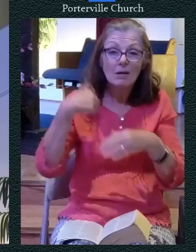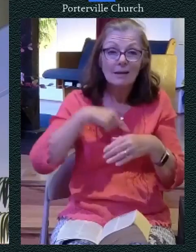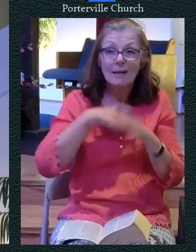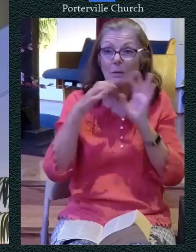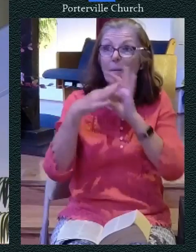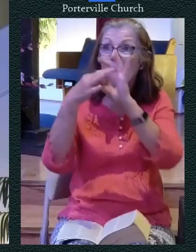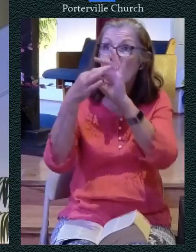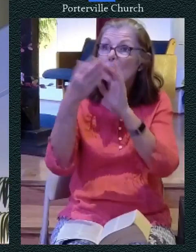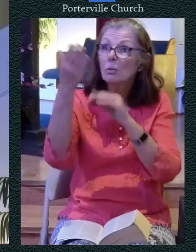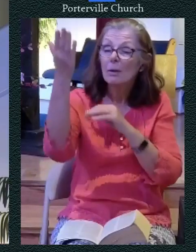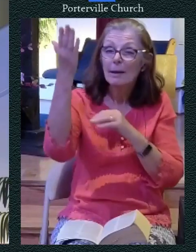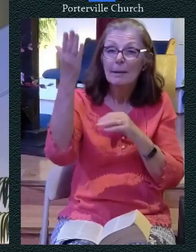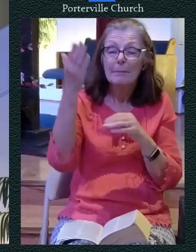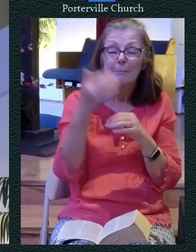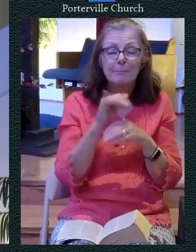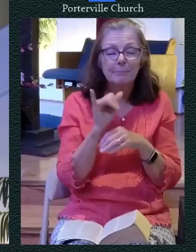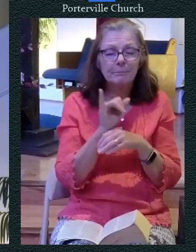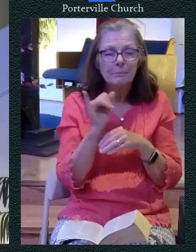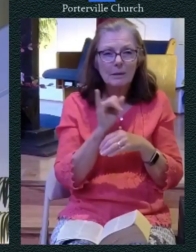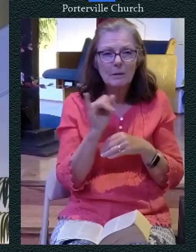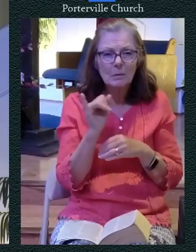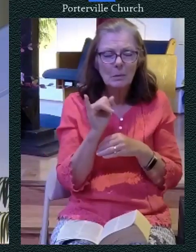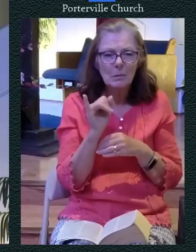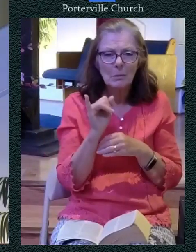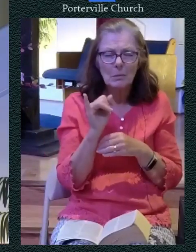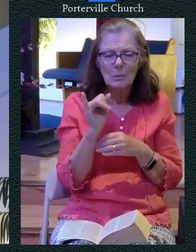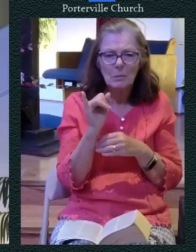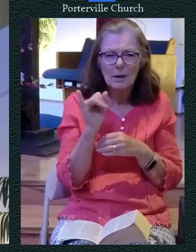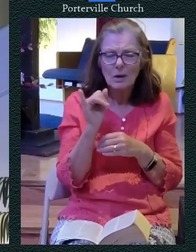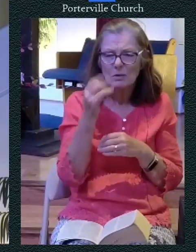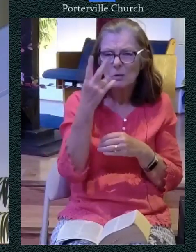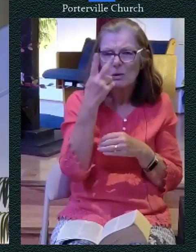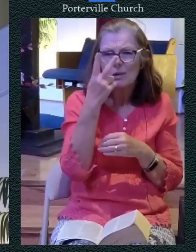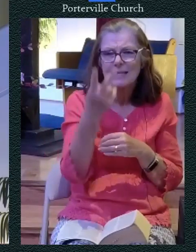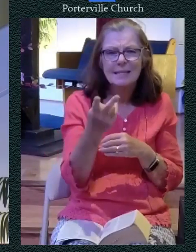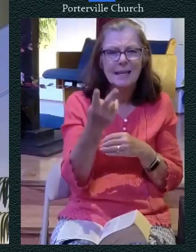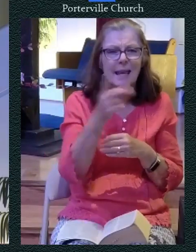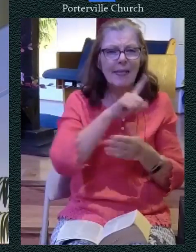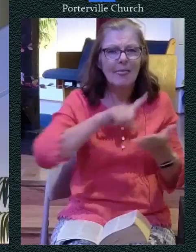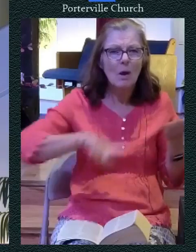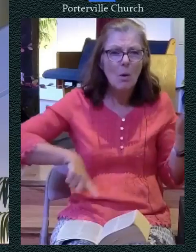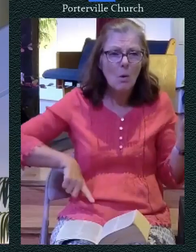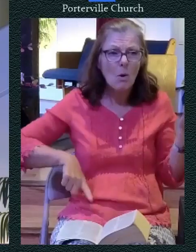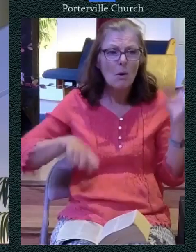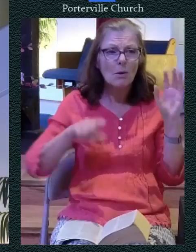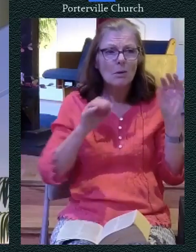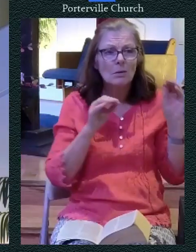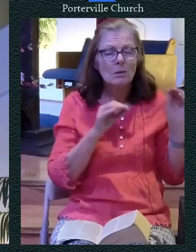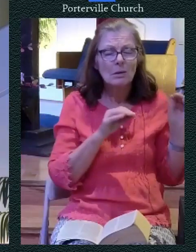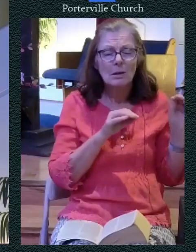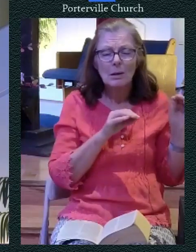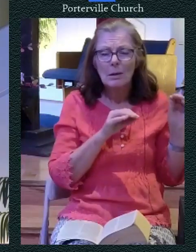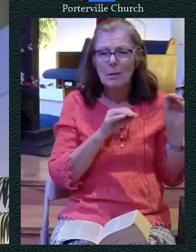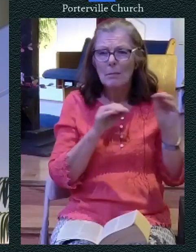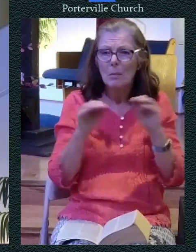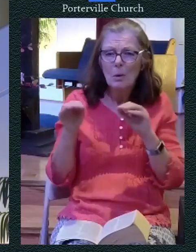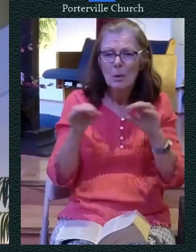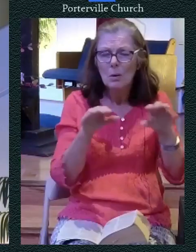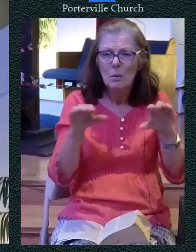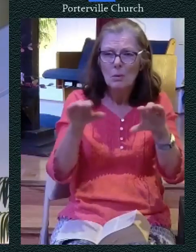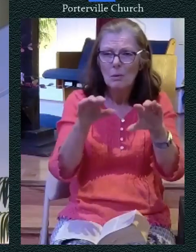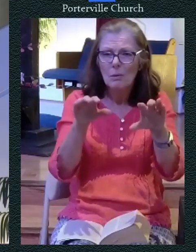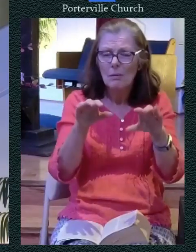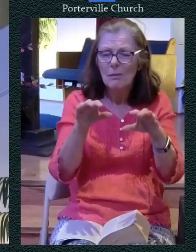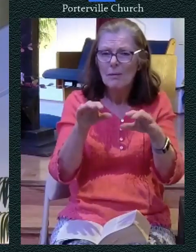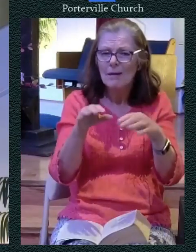We also saw that the Lord moves as the one who opposes, not because He wants to hurt